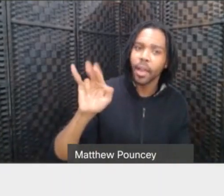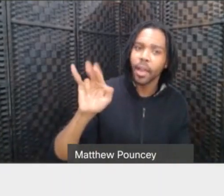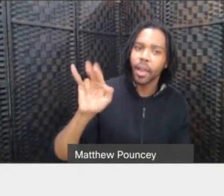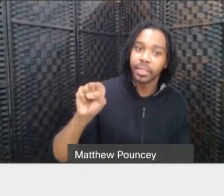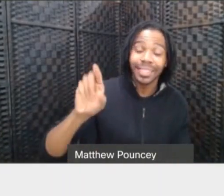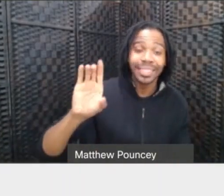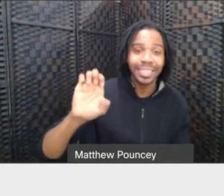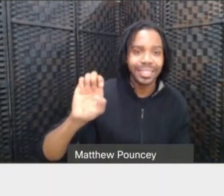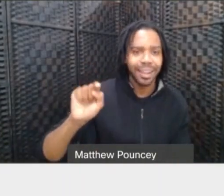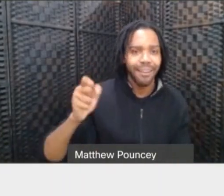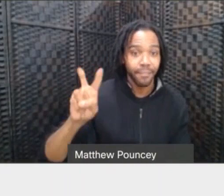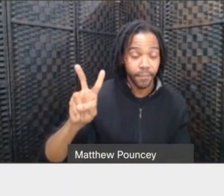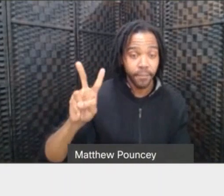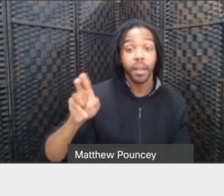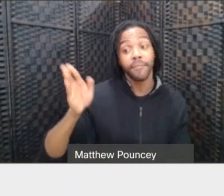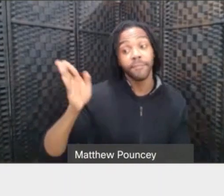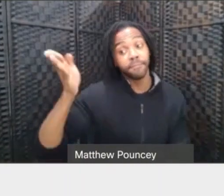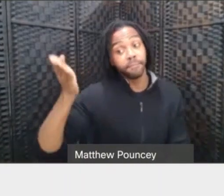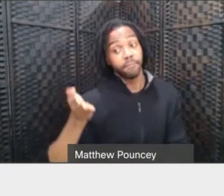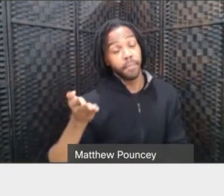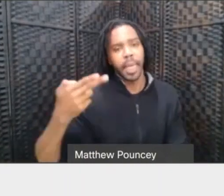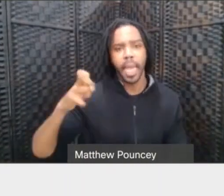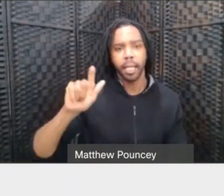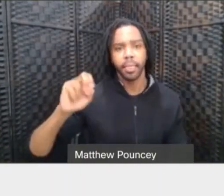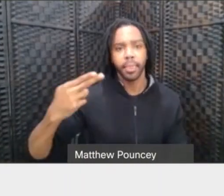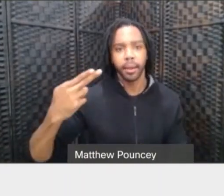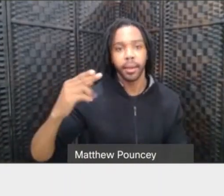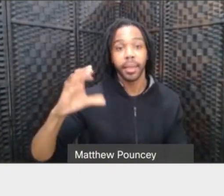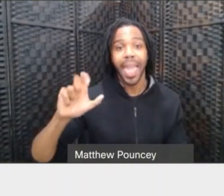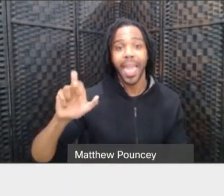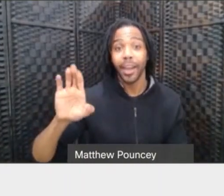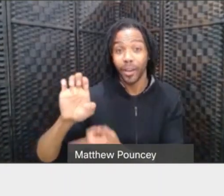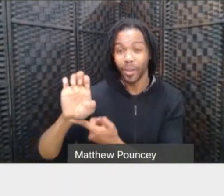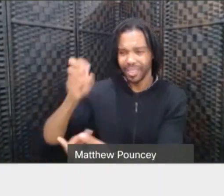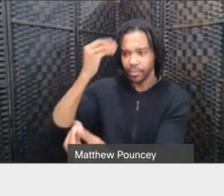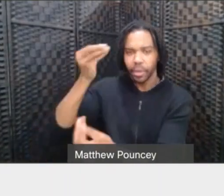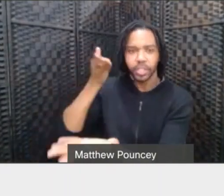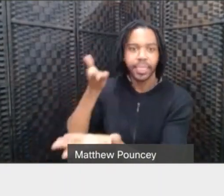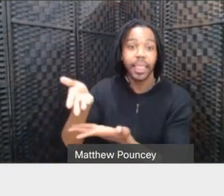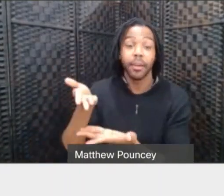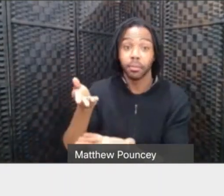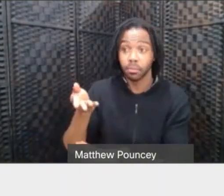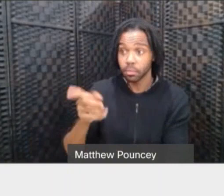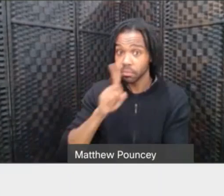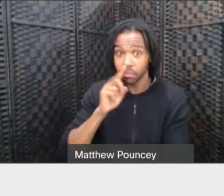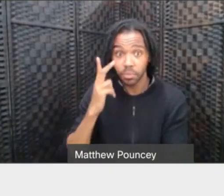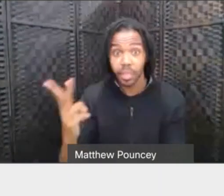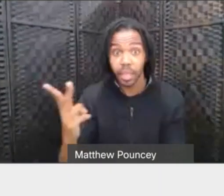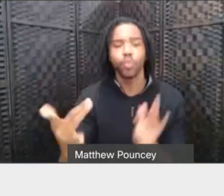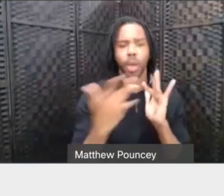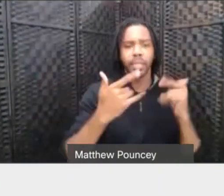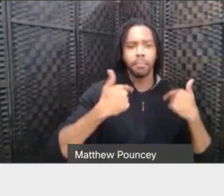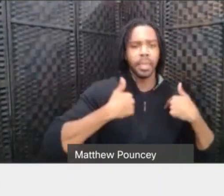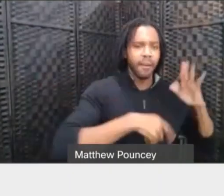coronavirus.dc.gov/healthcare for your setting specific guidance. And it's likely that it's there. And if it's not, you can reach out to me and I'll try to find you something.